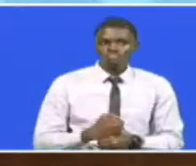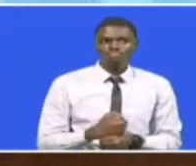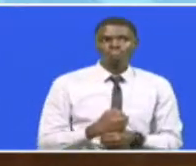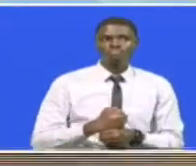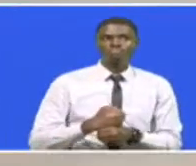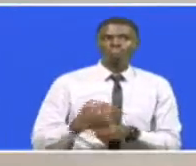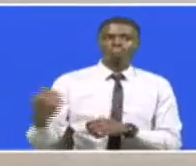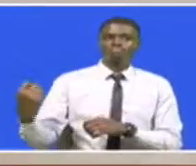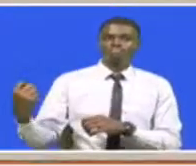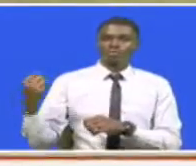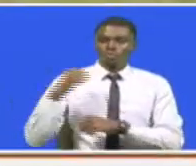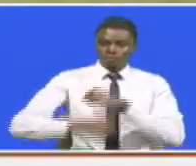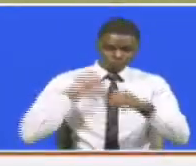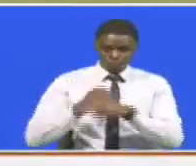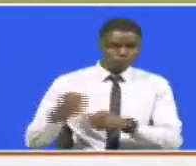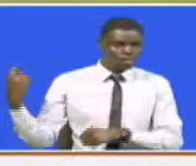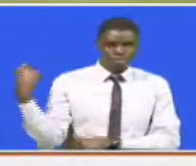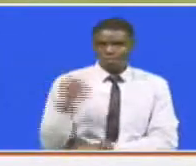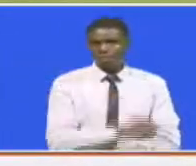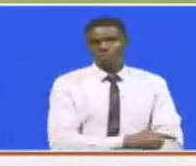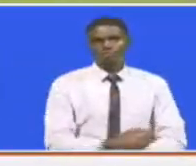year.